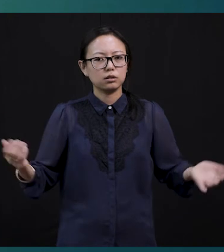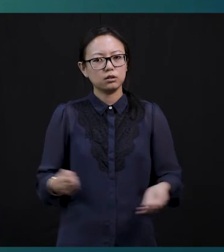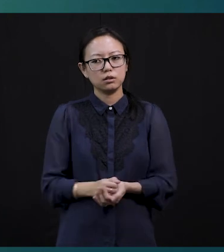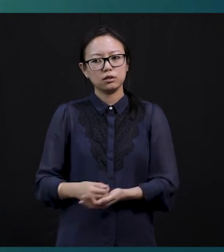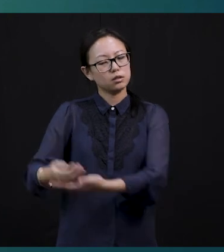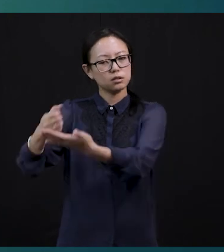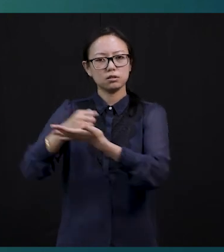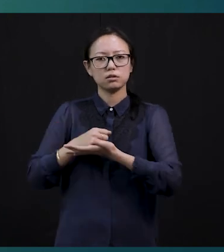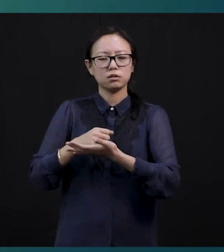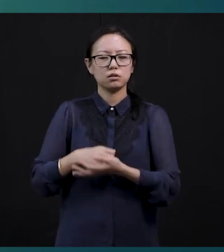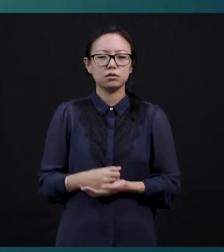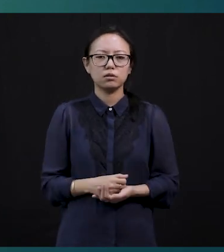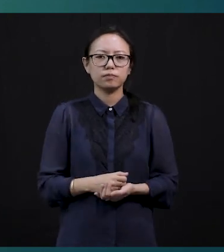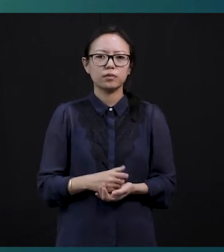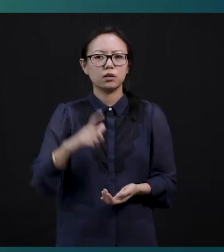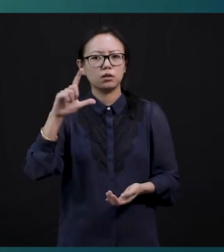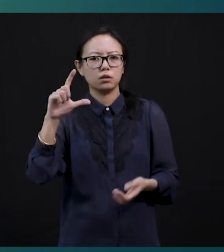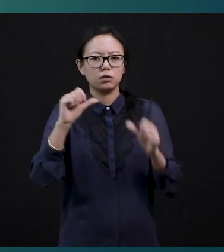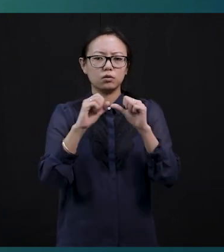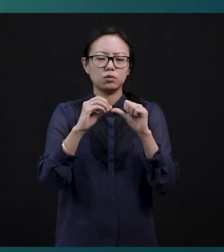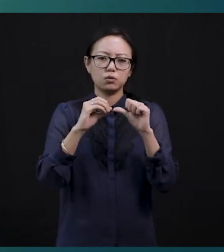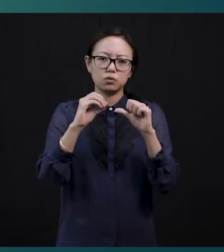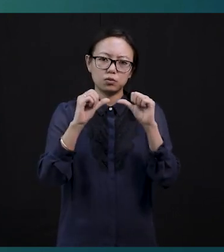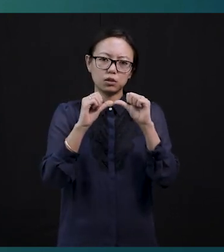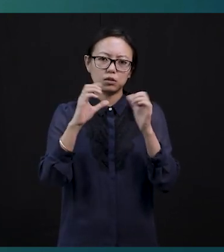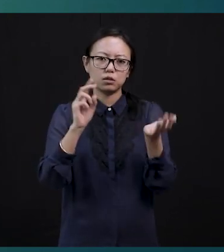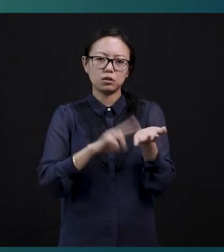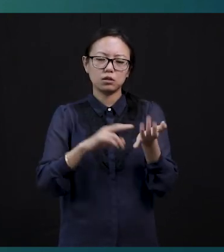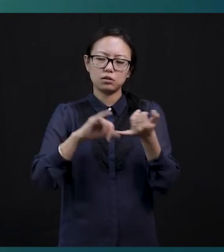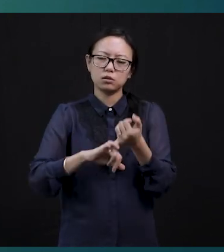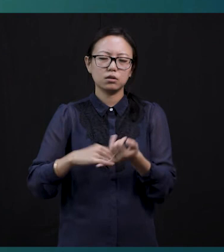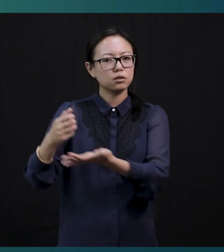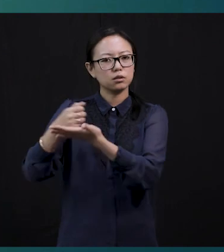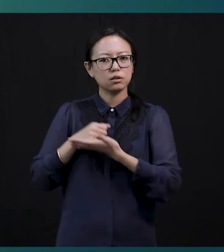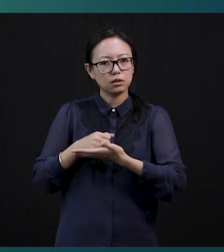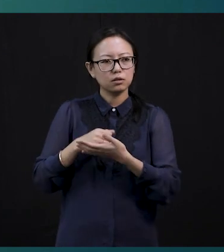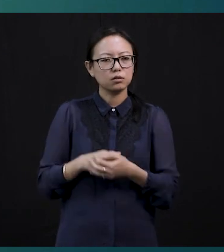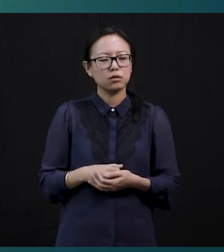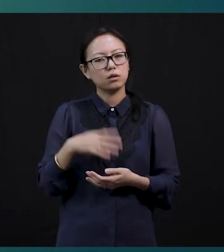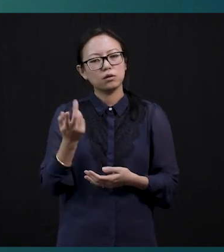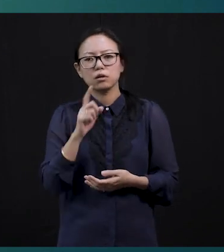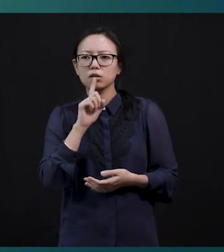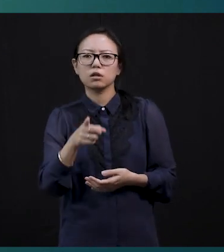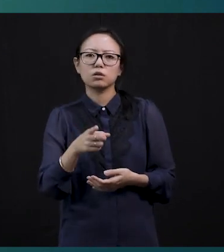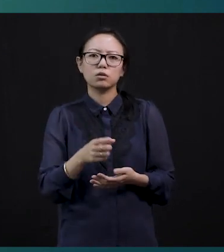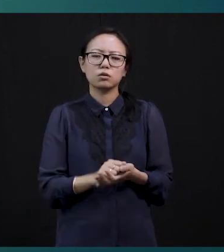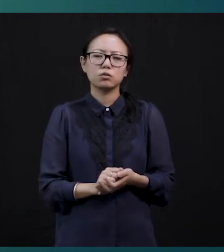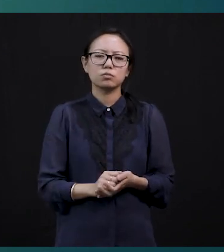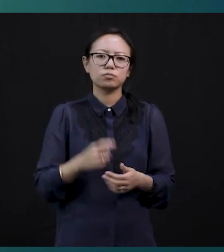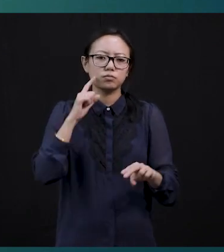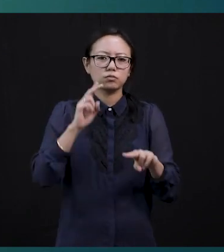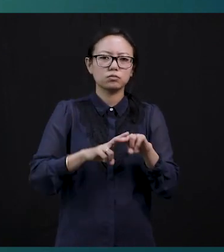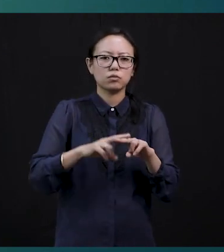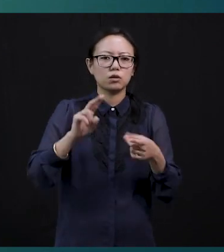It also kind of gives you the loans. It can also tell you and give you or provide you with